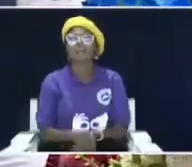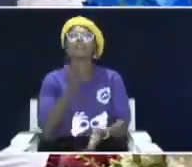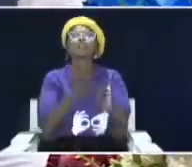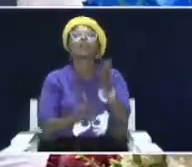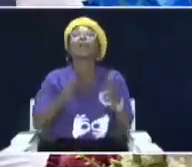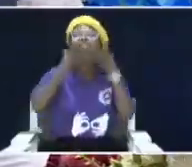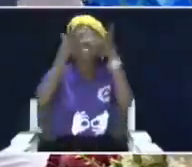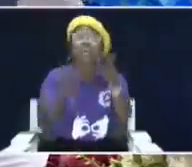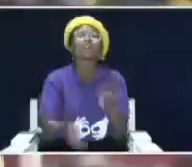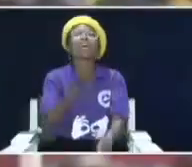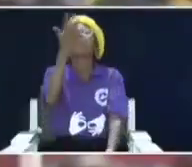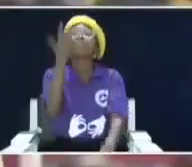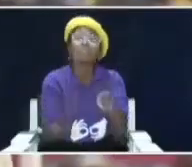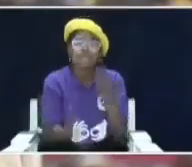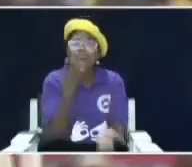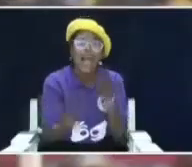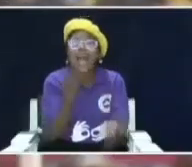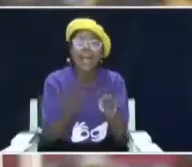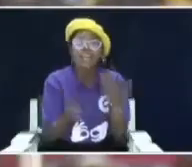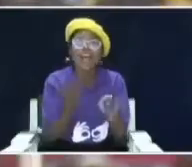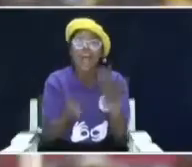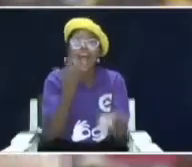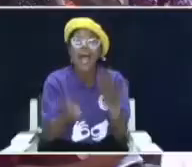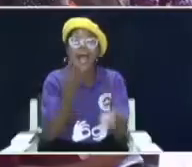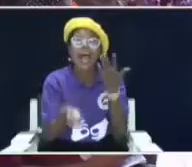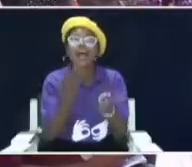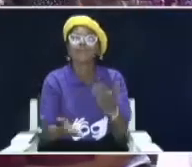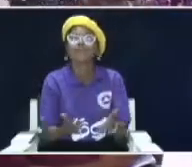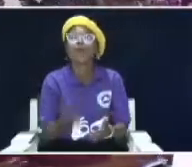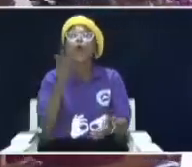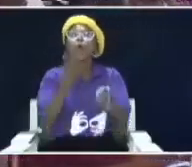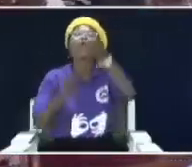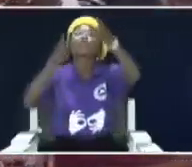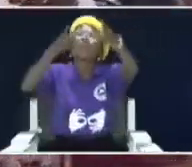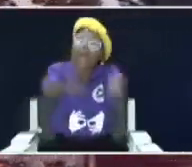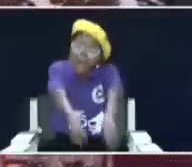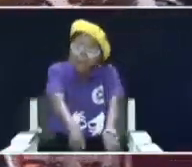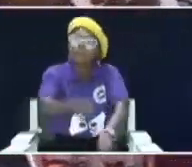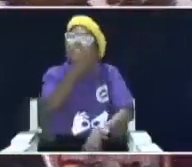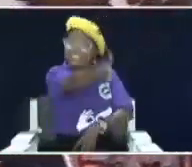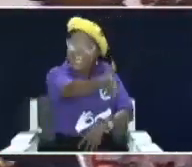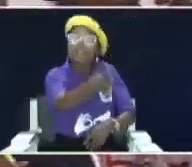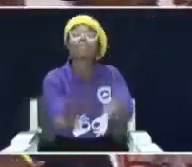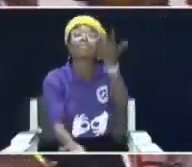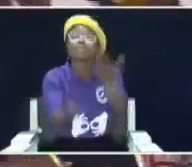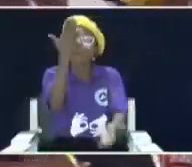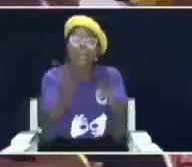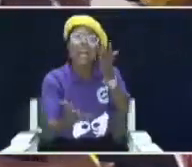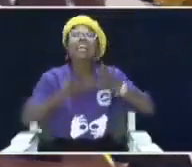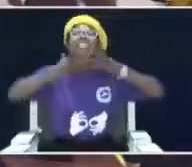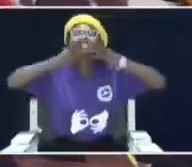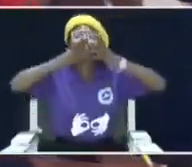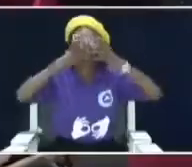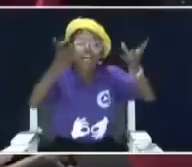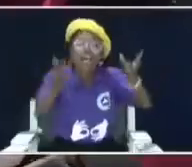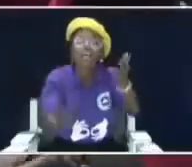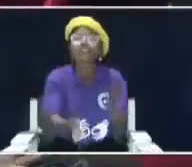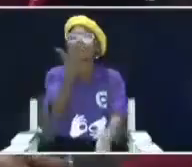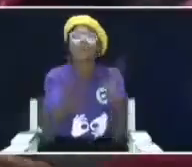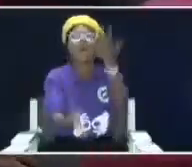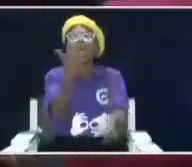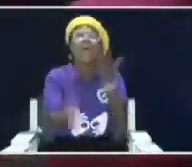Somebody is not saying it. What will happen right there? Shout fire and let God hear